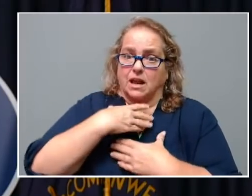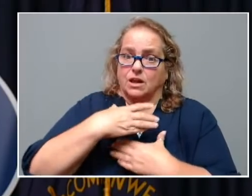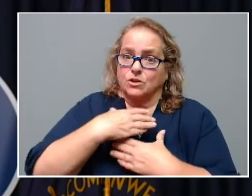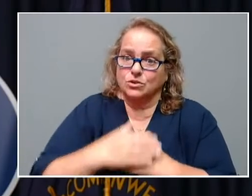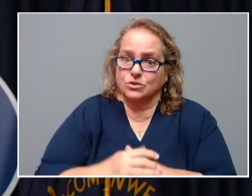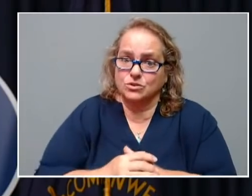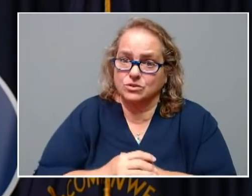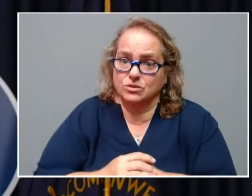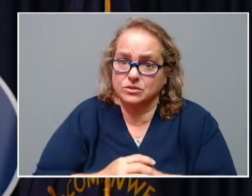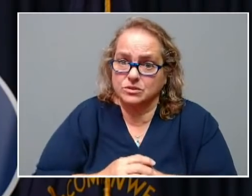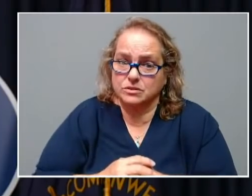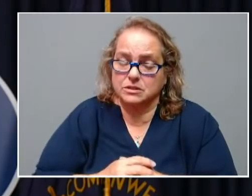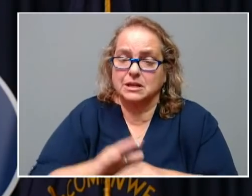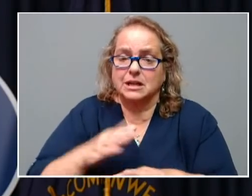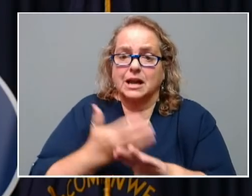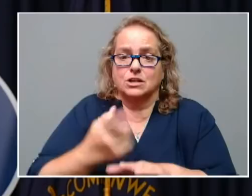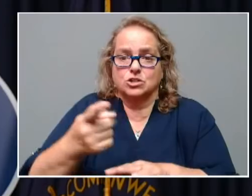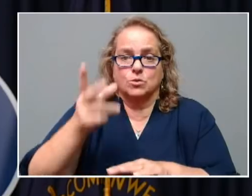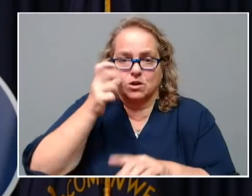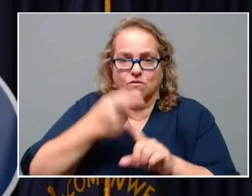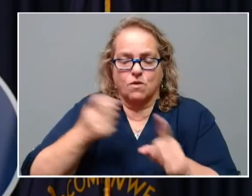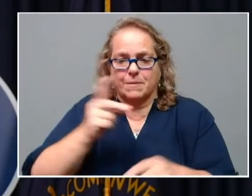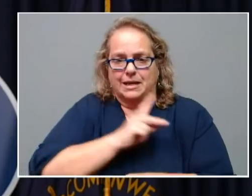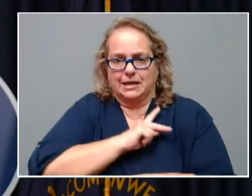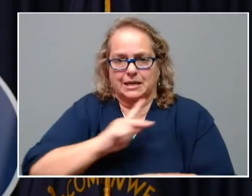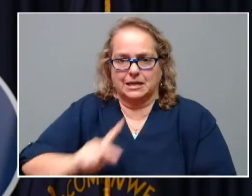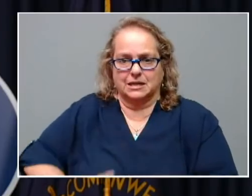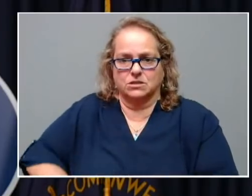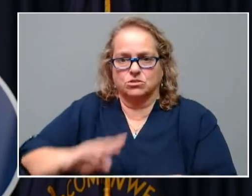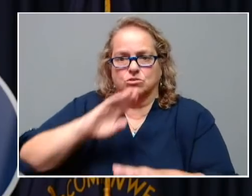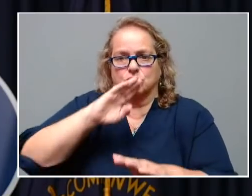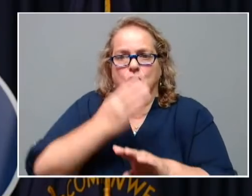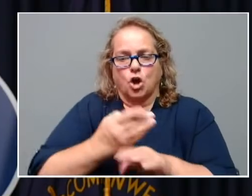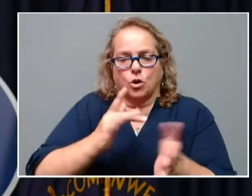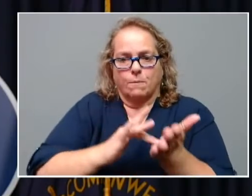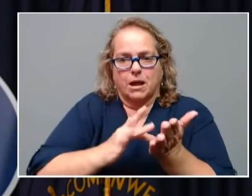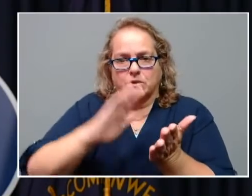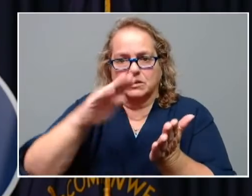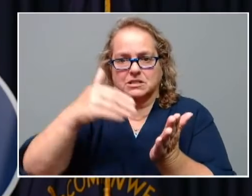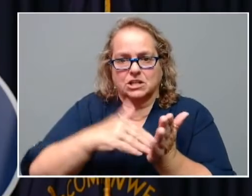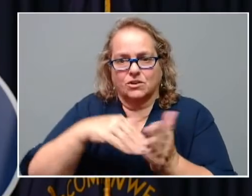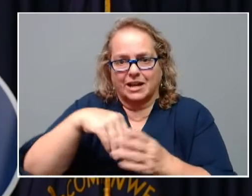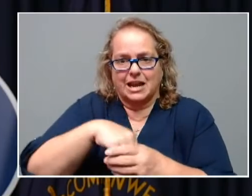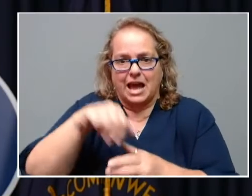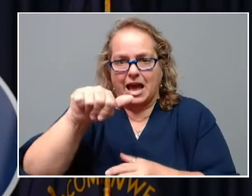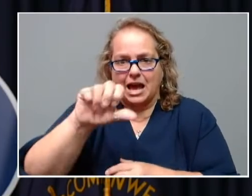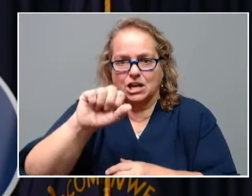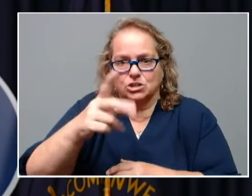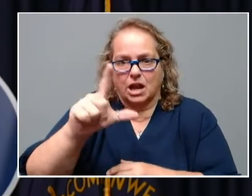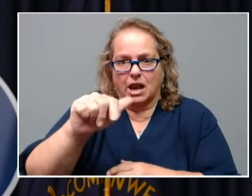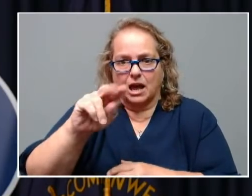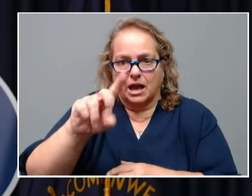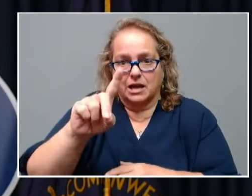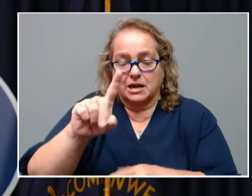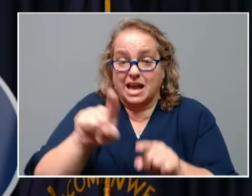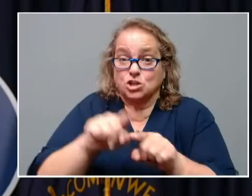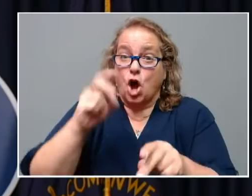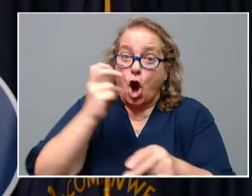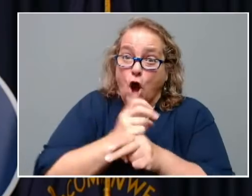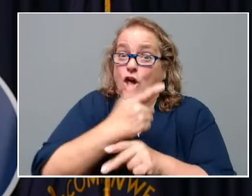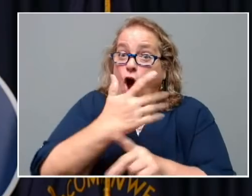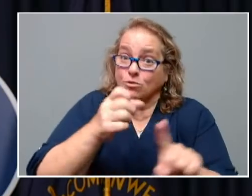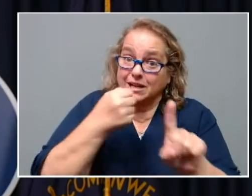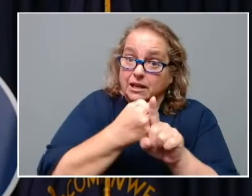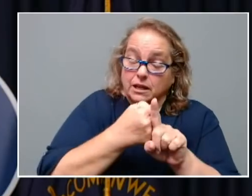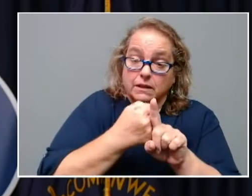Next, we're going to hear from King's Daughter Medical Center in Ashland, because as hard as they have been hit, it's gotten worse this week. They're